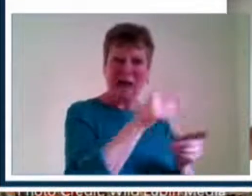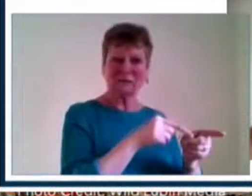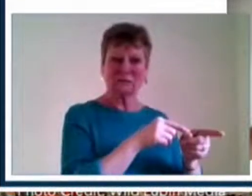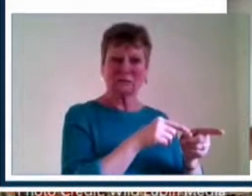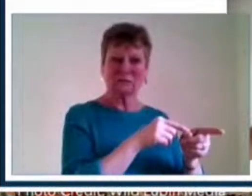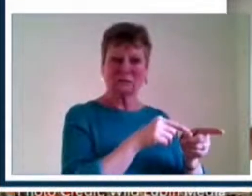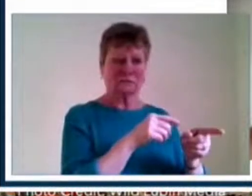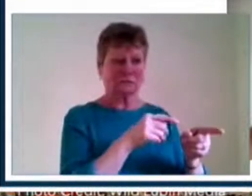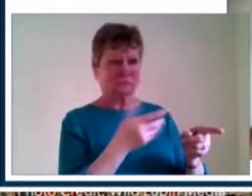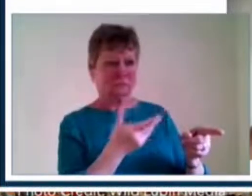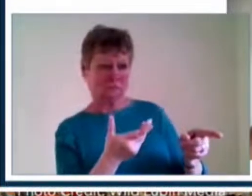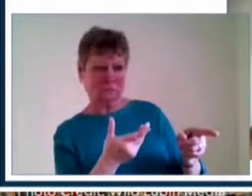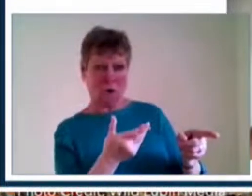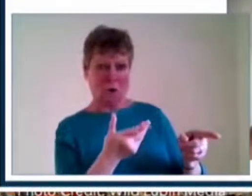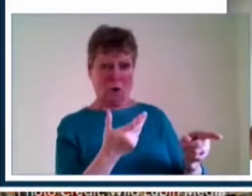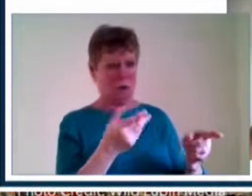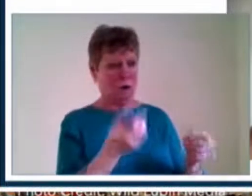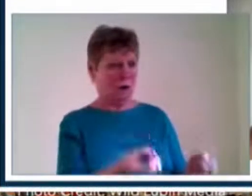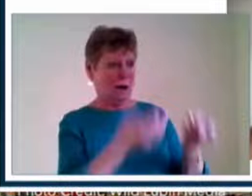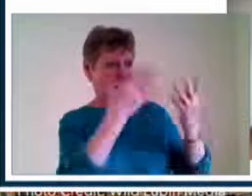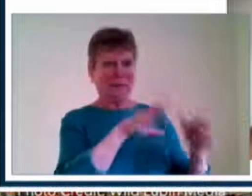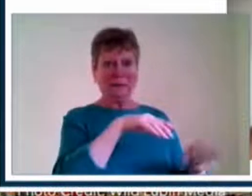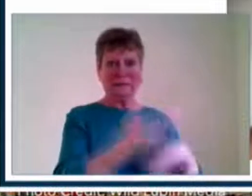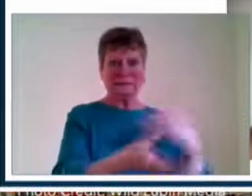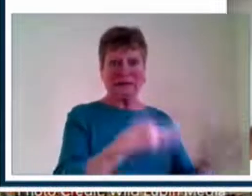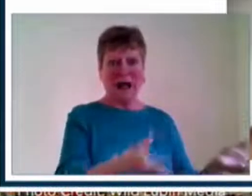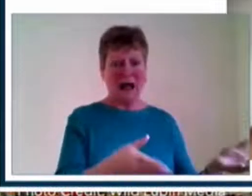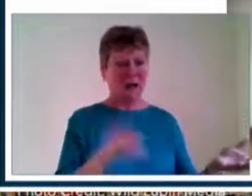case fatality rate, as the technical term, is extremely low.